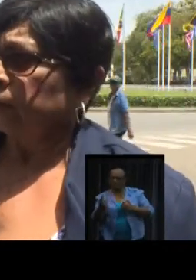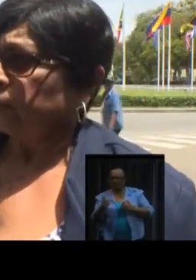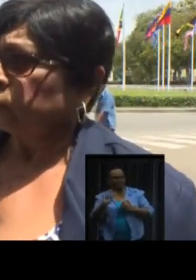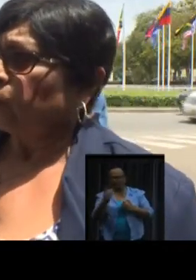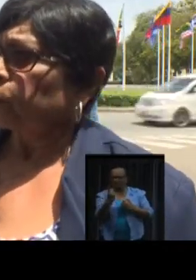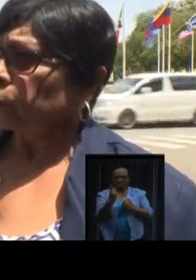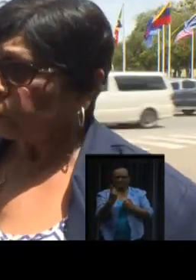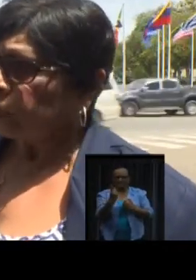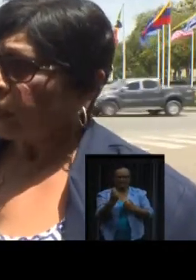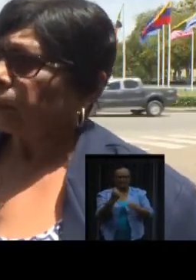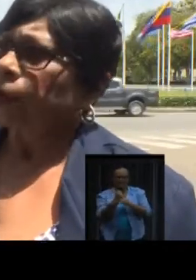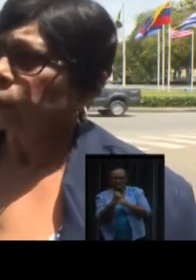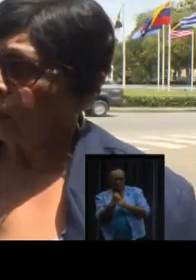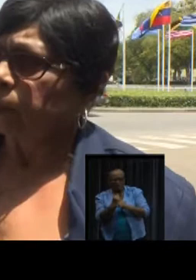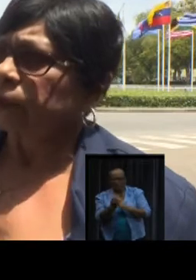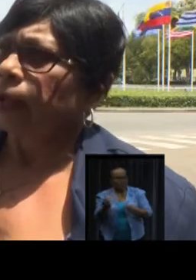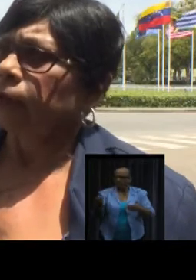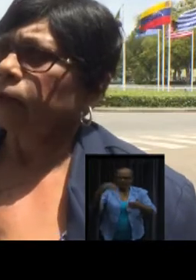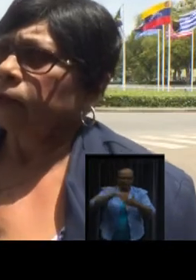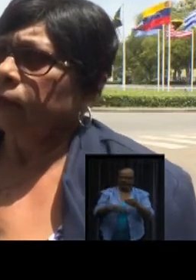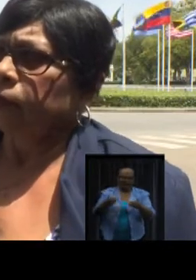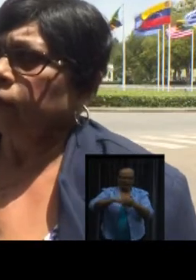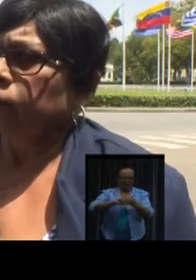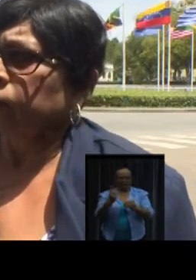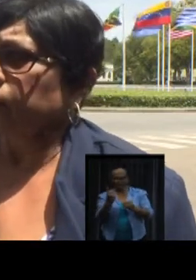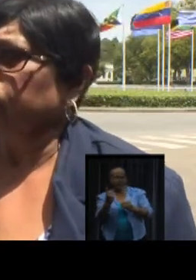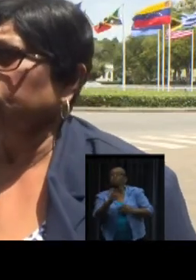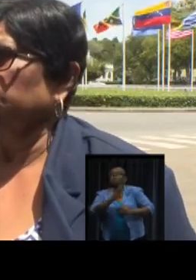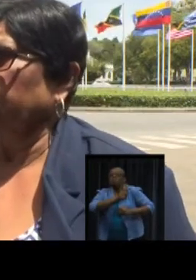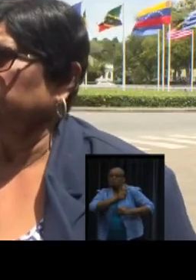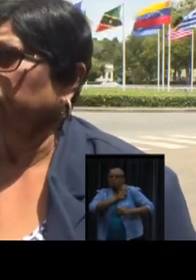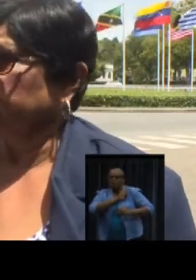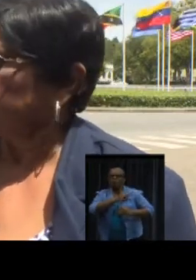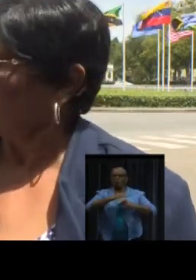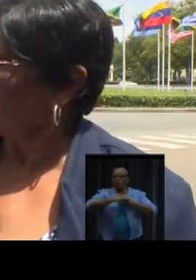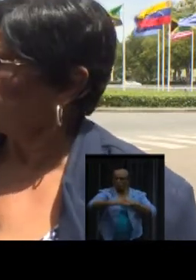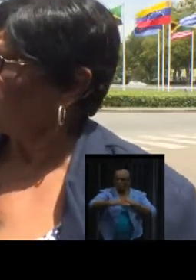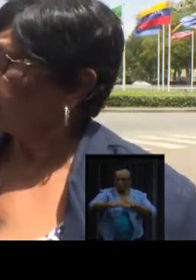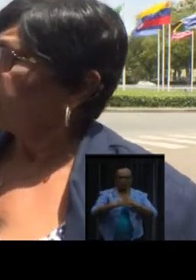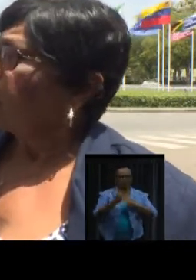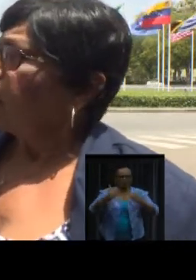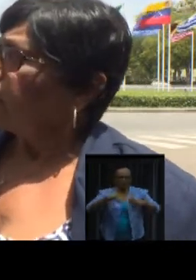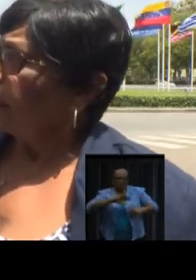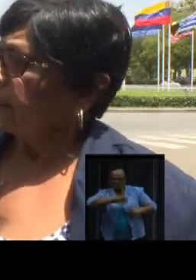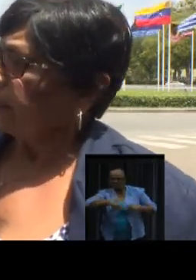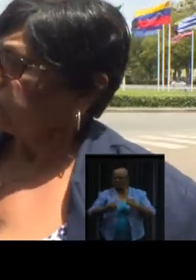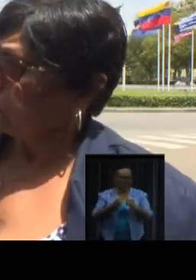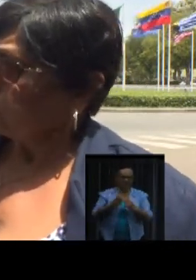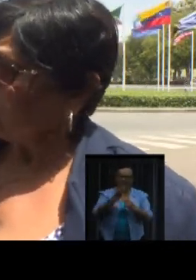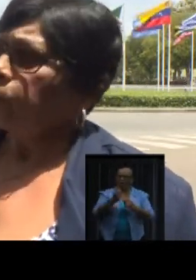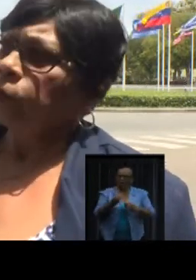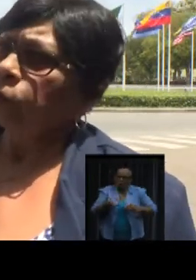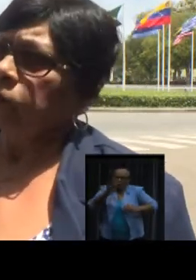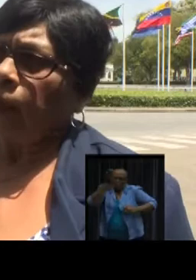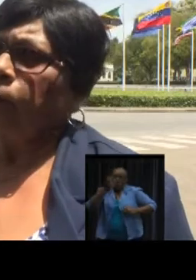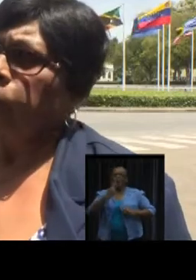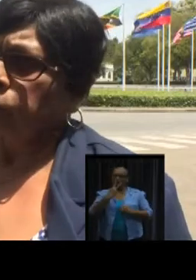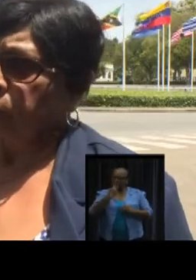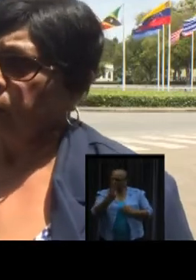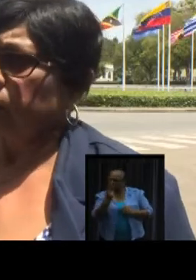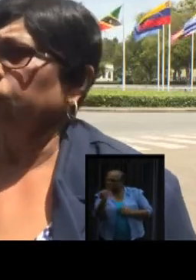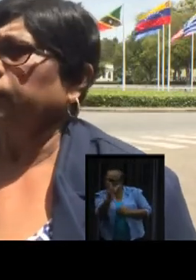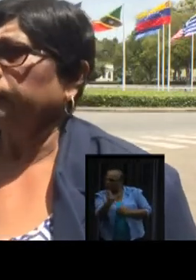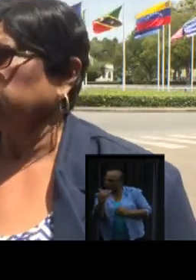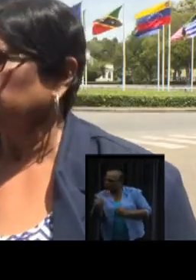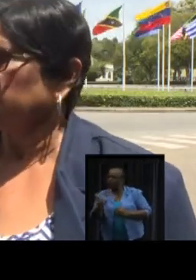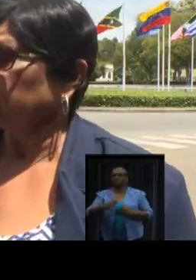the adjustment of land lease rates is not only to generate more income for the state, but also to eliminate